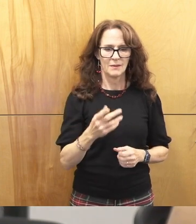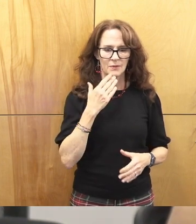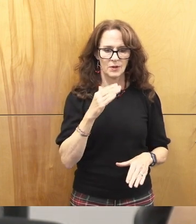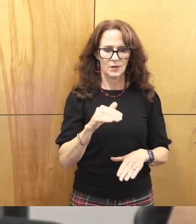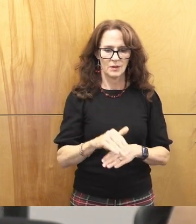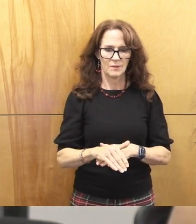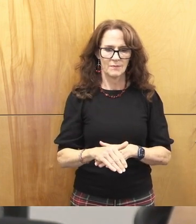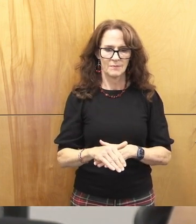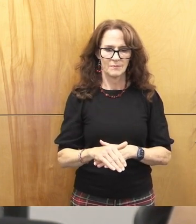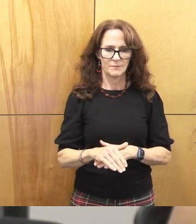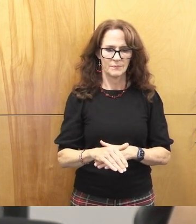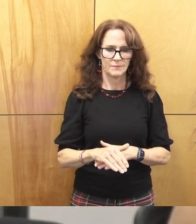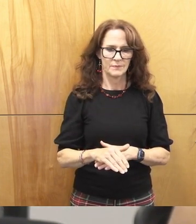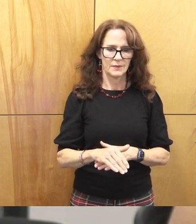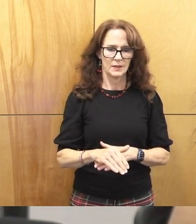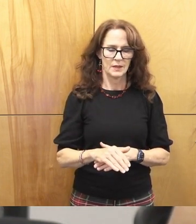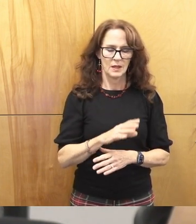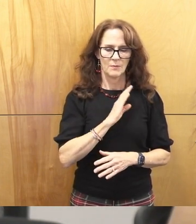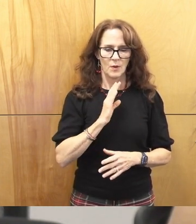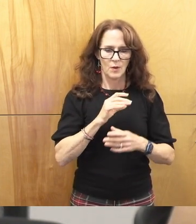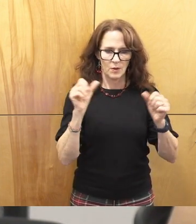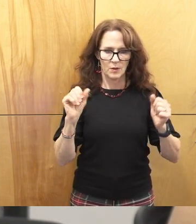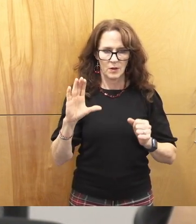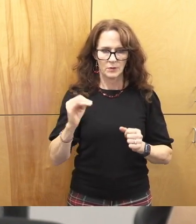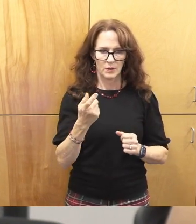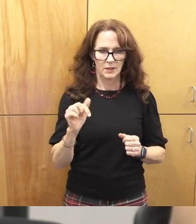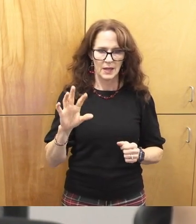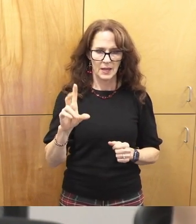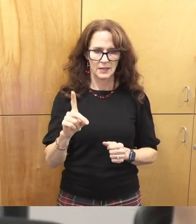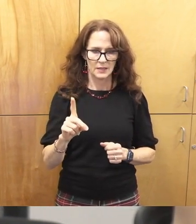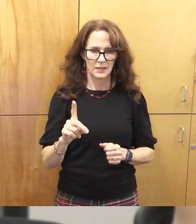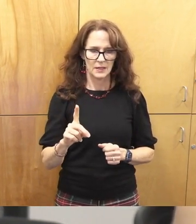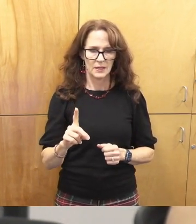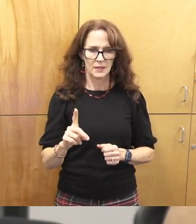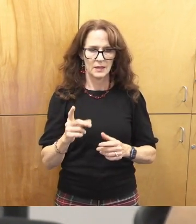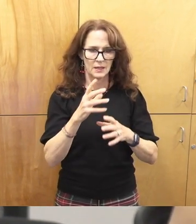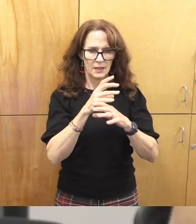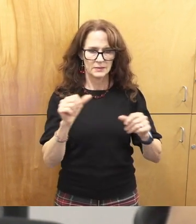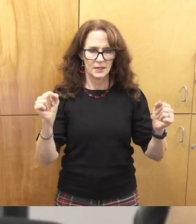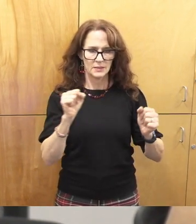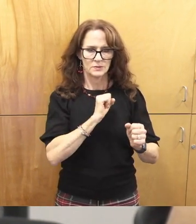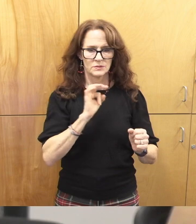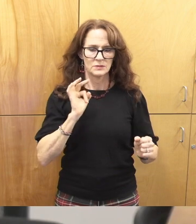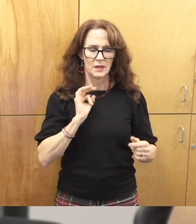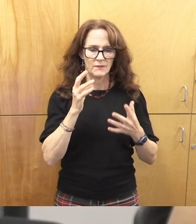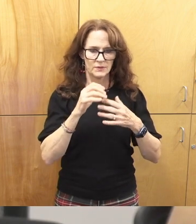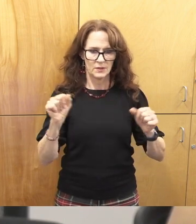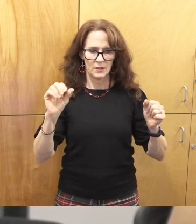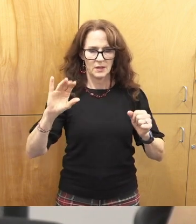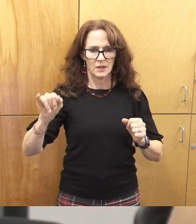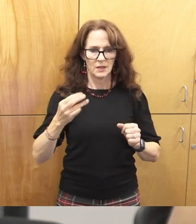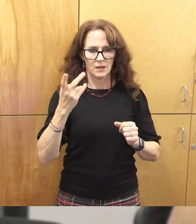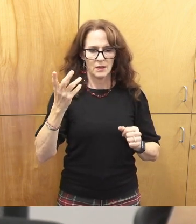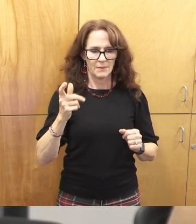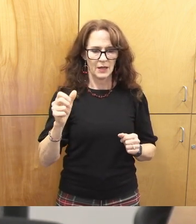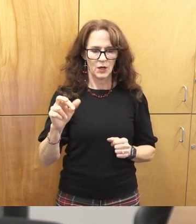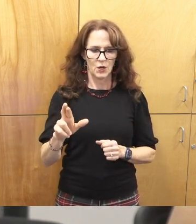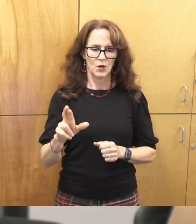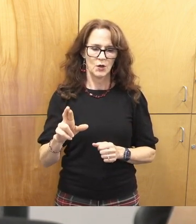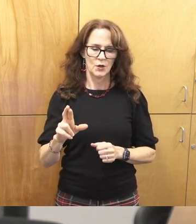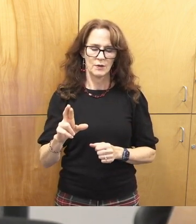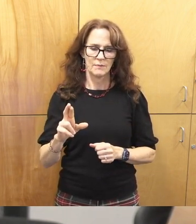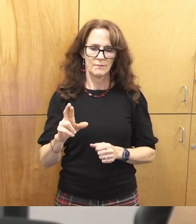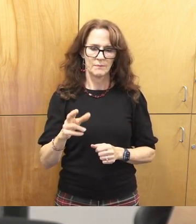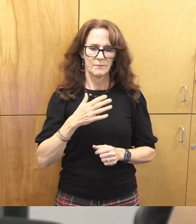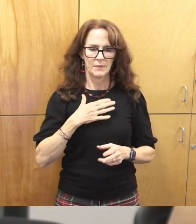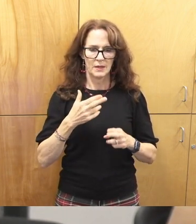evening, Board President Greg Head, Executive Staff, Superintendent Jill Baker.